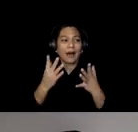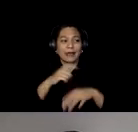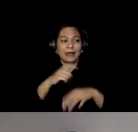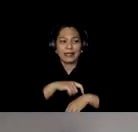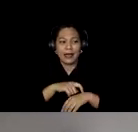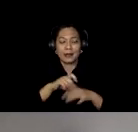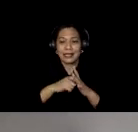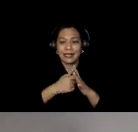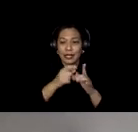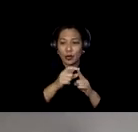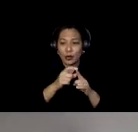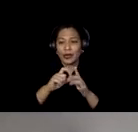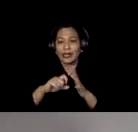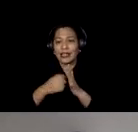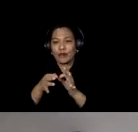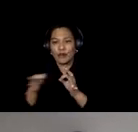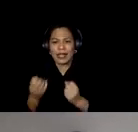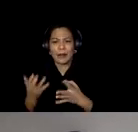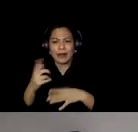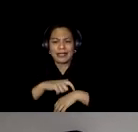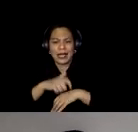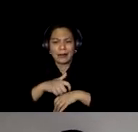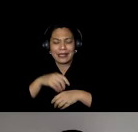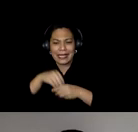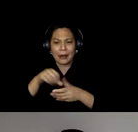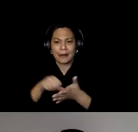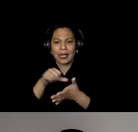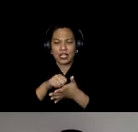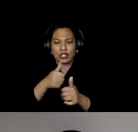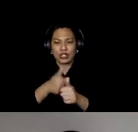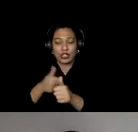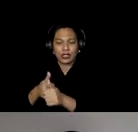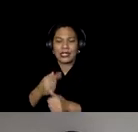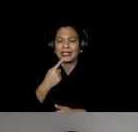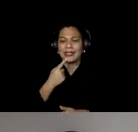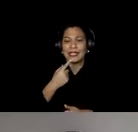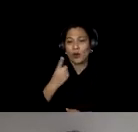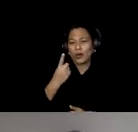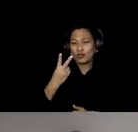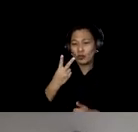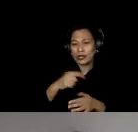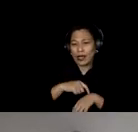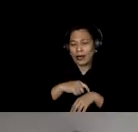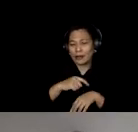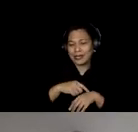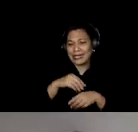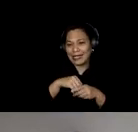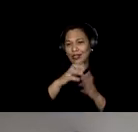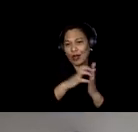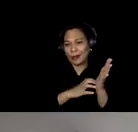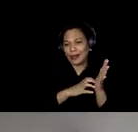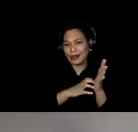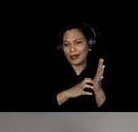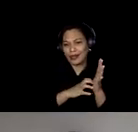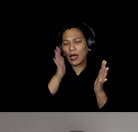page? So one to two in the copy, but I will mention that a little bit in this section